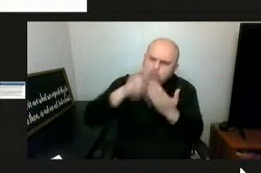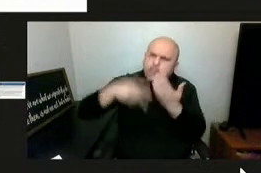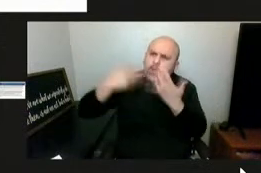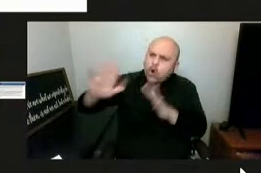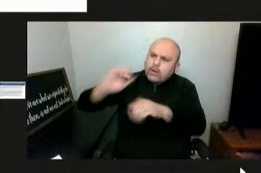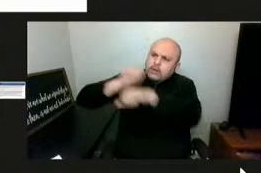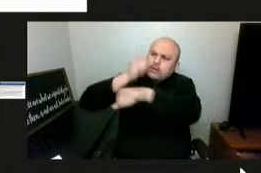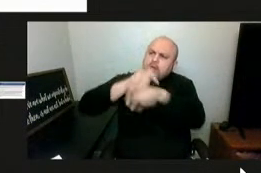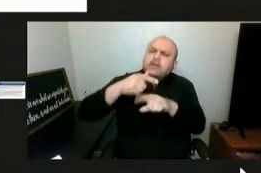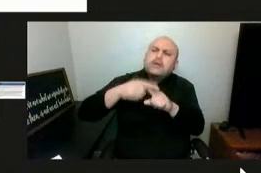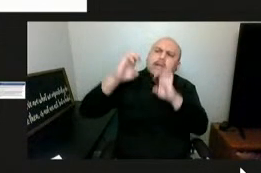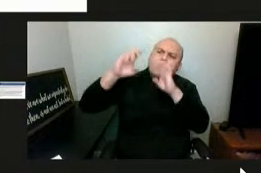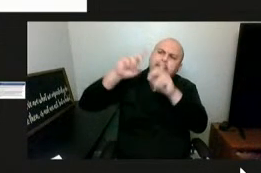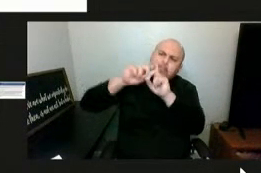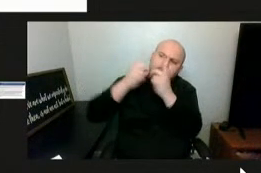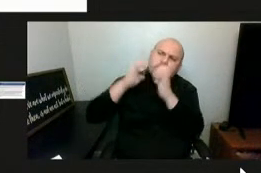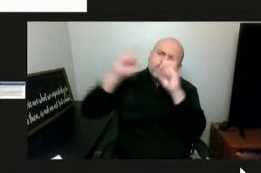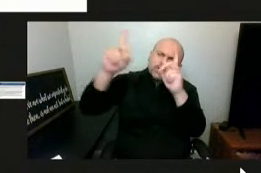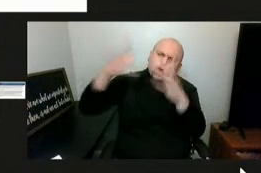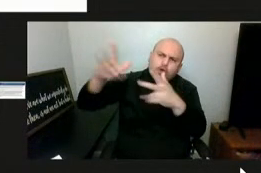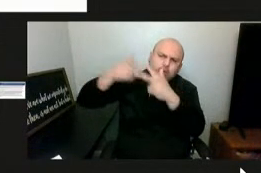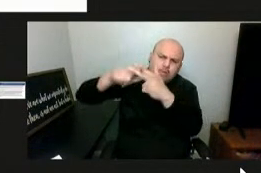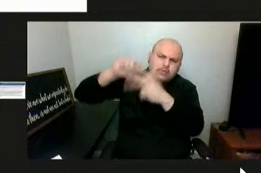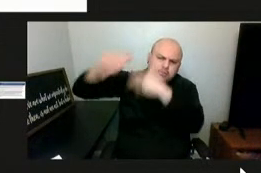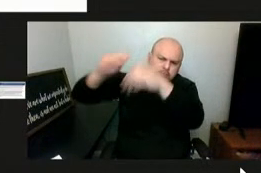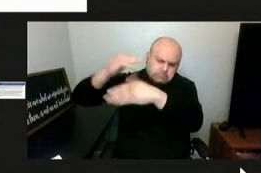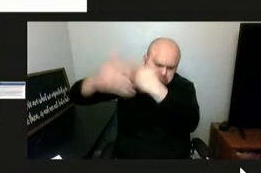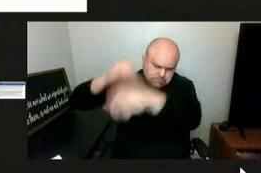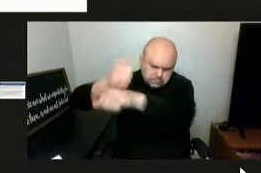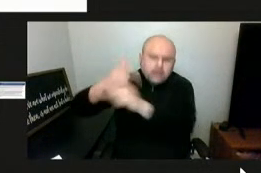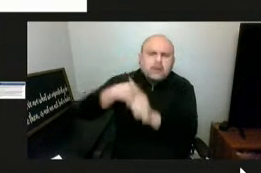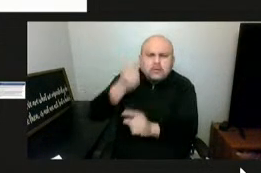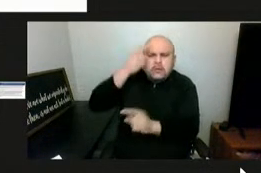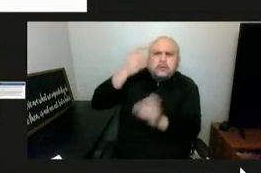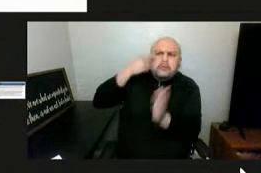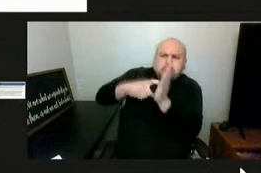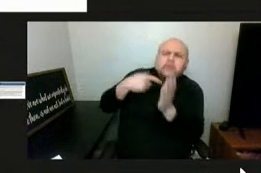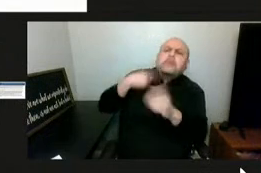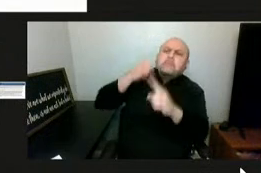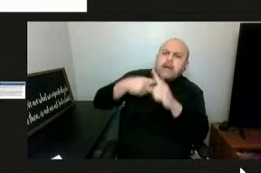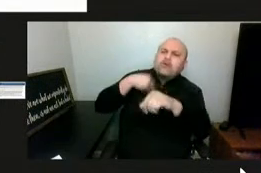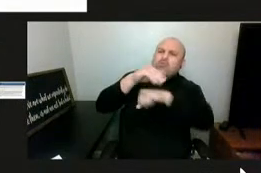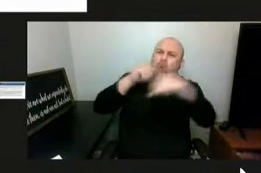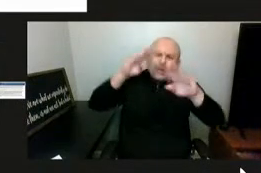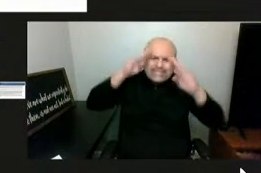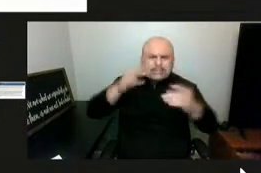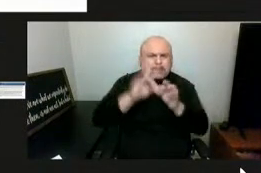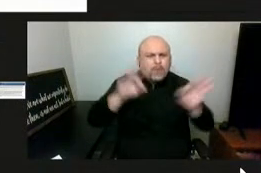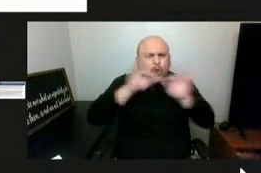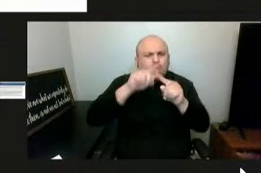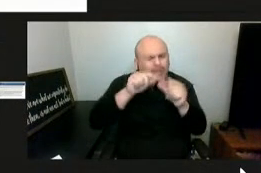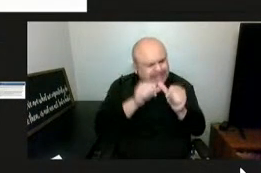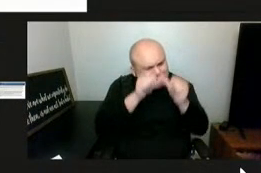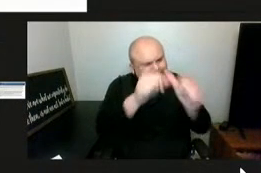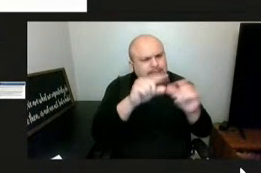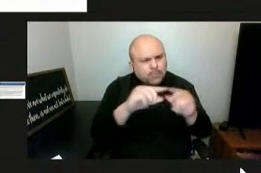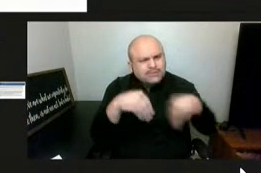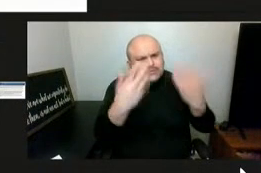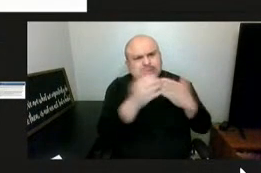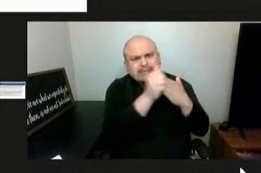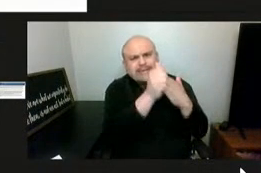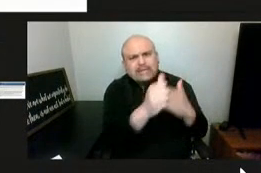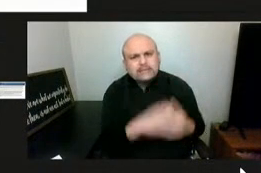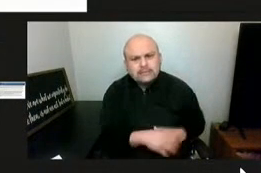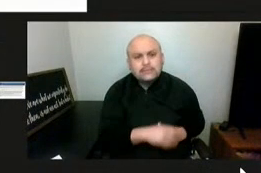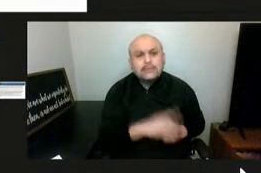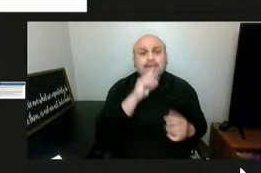Education underway, and want to recognize that and really call attention to the importance of continuing to provide such guidance. And then